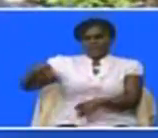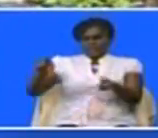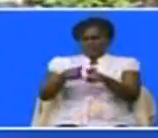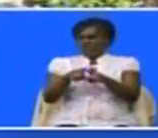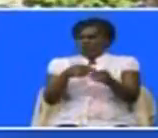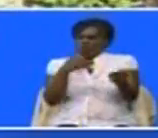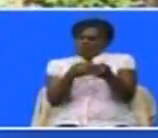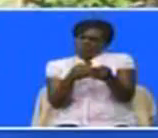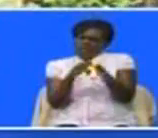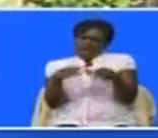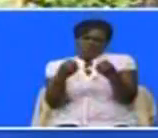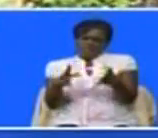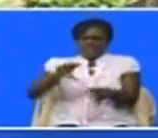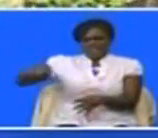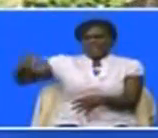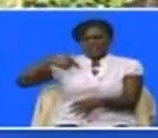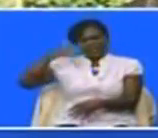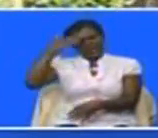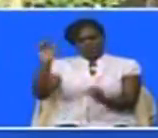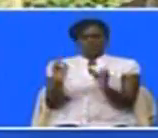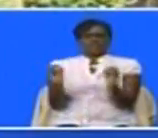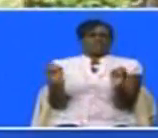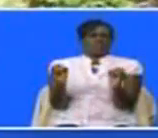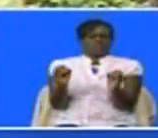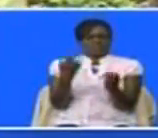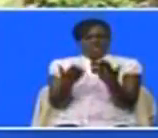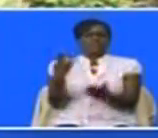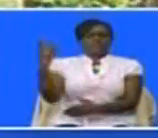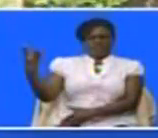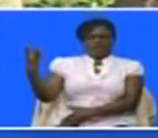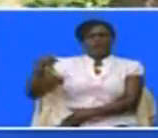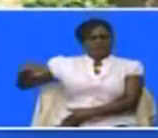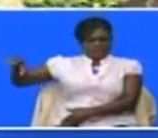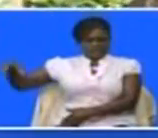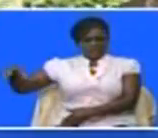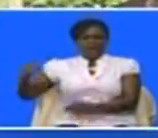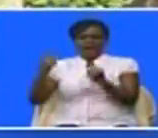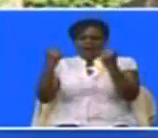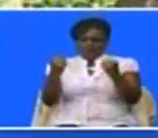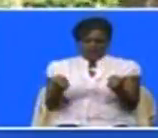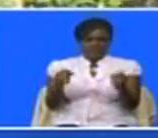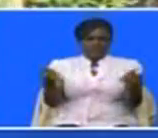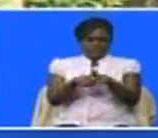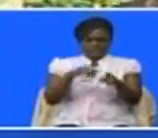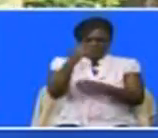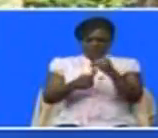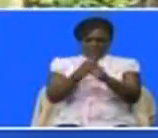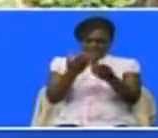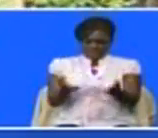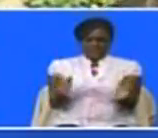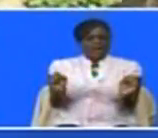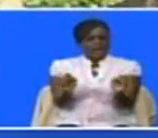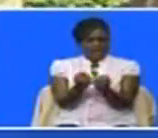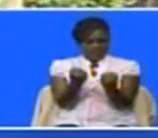about, I don't know how many hills, about 4. So it makes people, and also these hills you have to know it